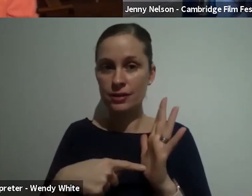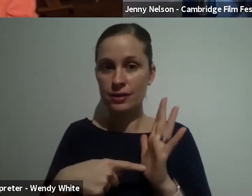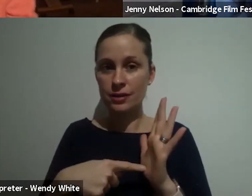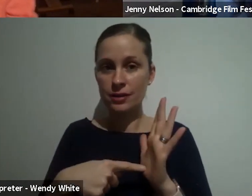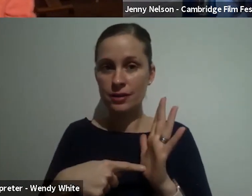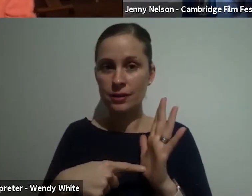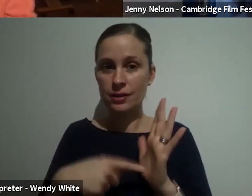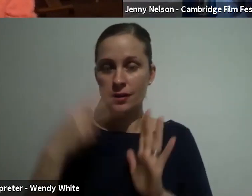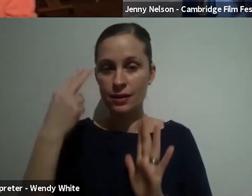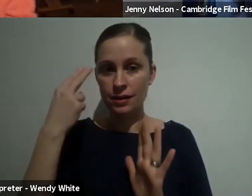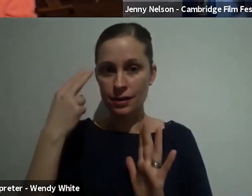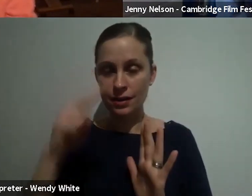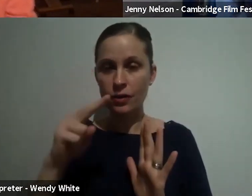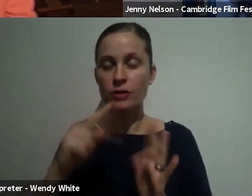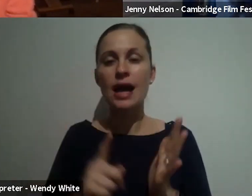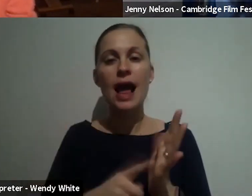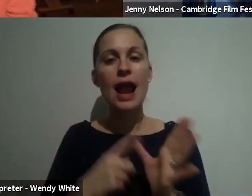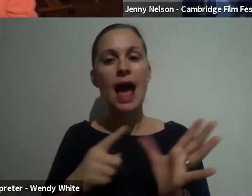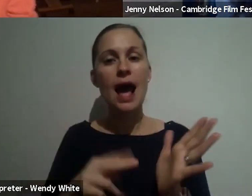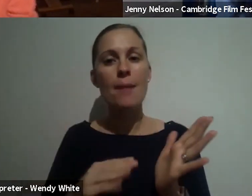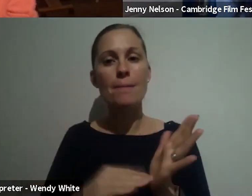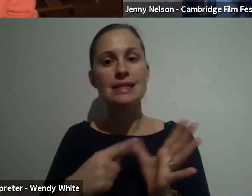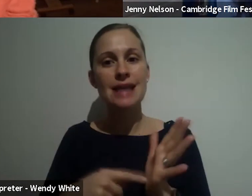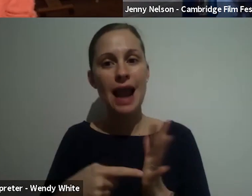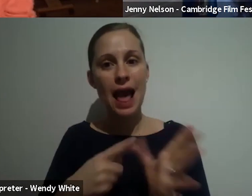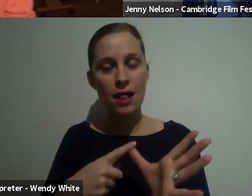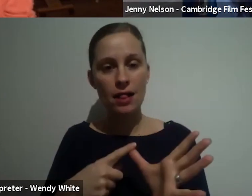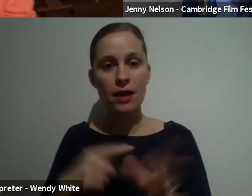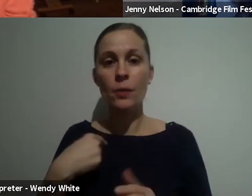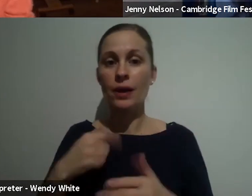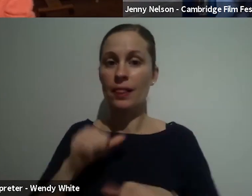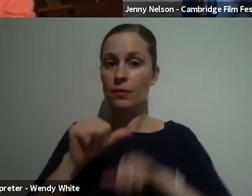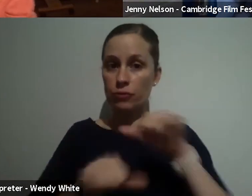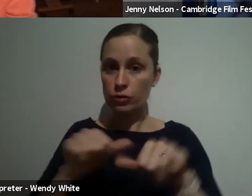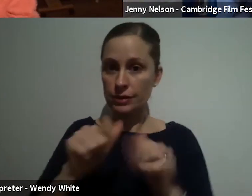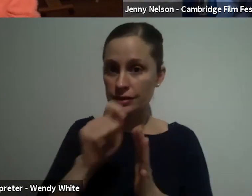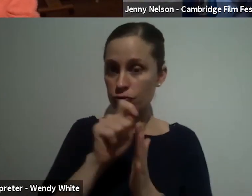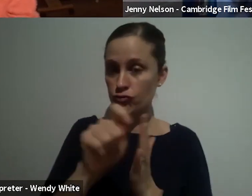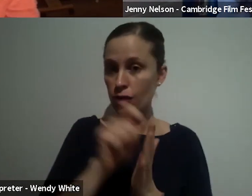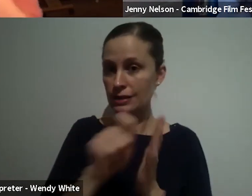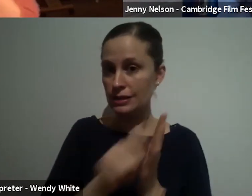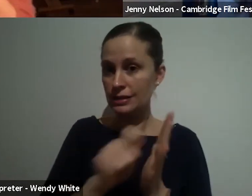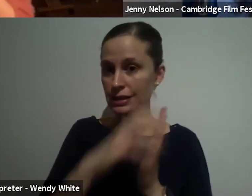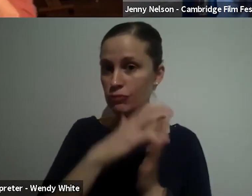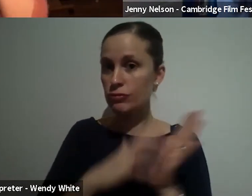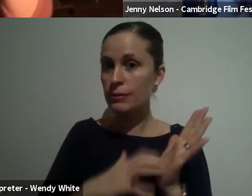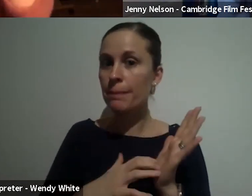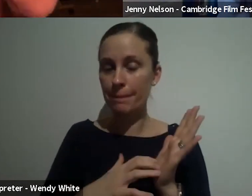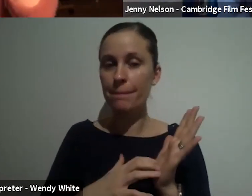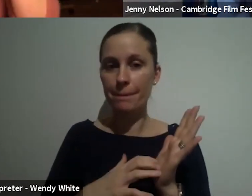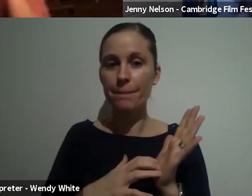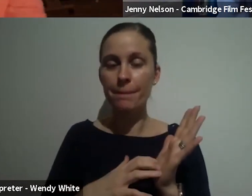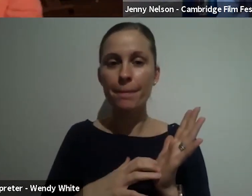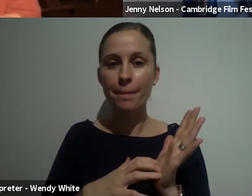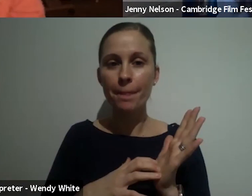It's called La Maternal. And we are on the process of writing the script. And well, we